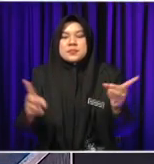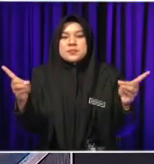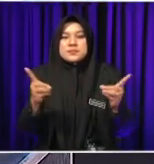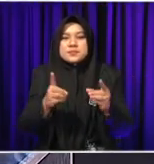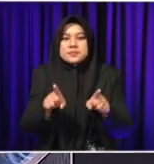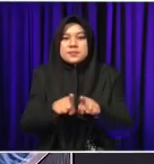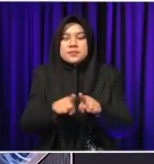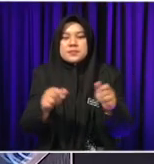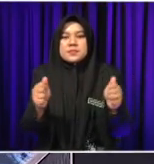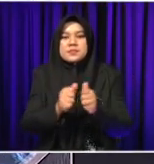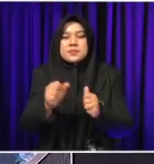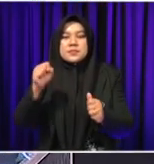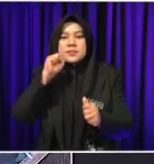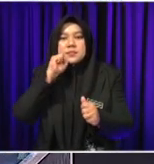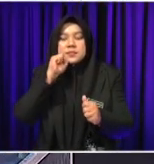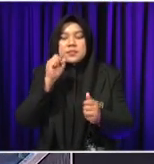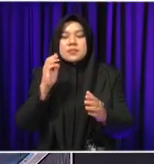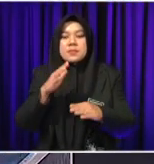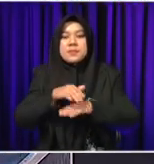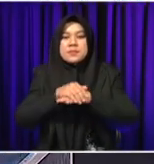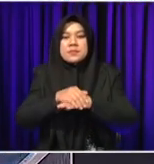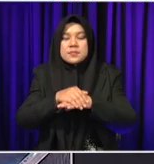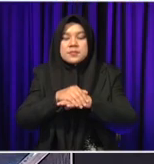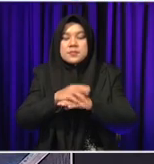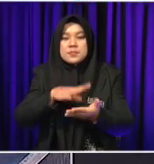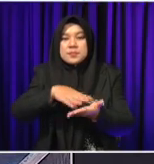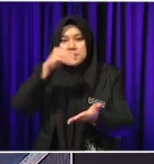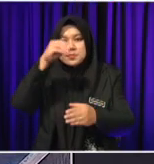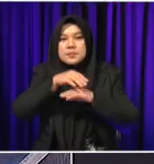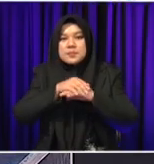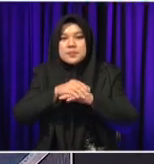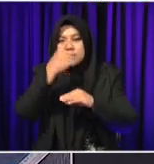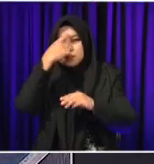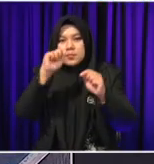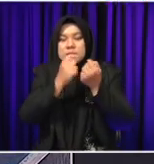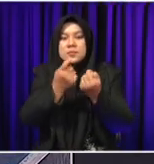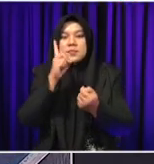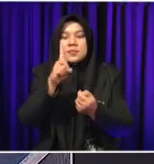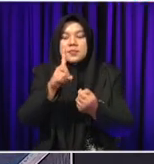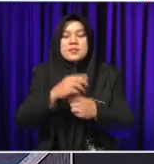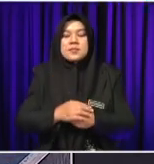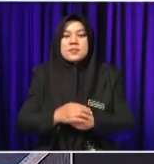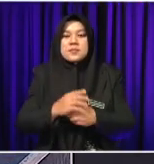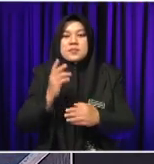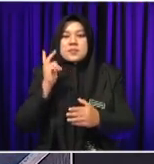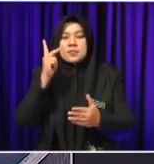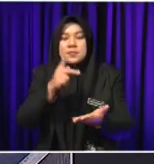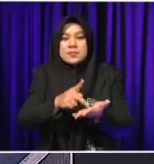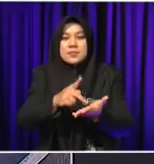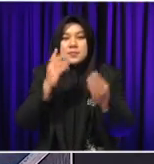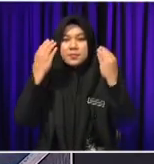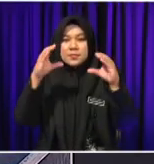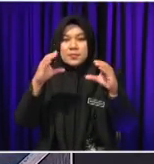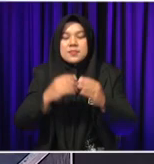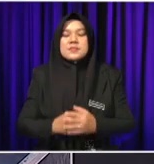Shafika Farahin, we are going to be learning Bahasa Inggeris for Form 1 pupils. But before we get started, let's first take a look at the